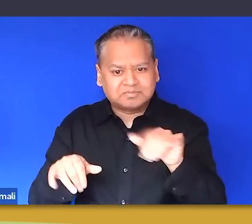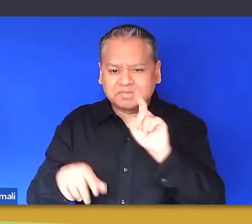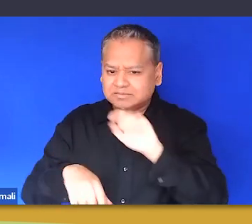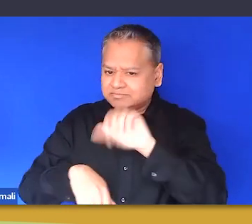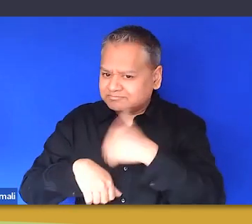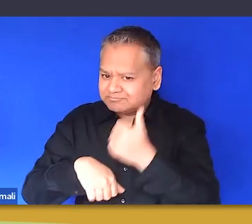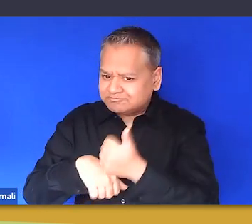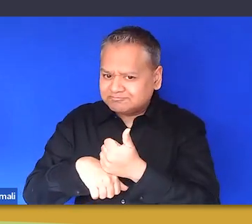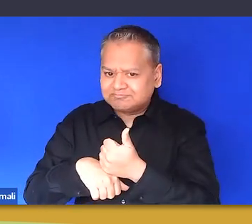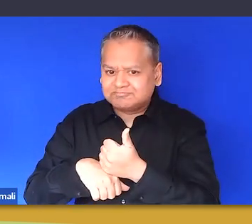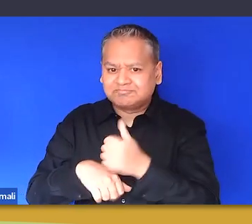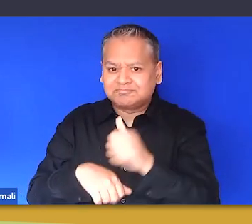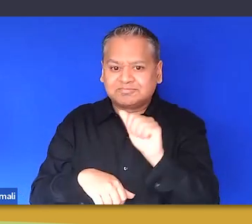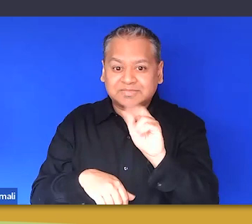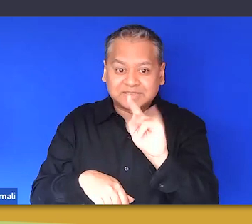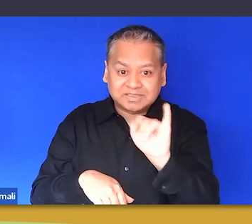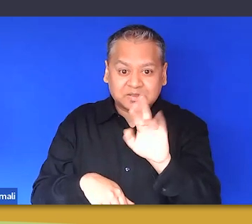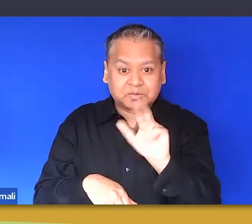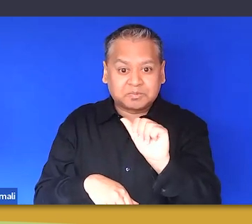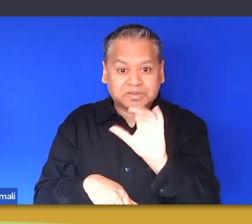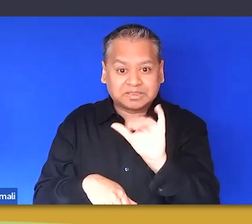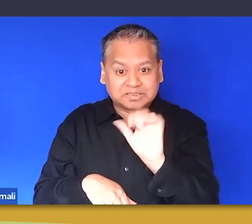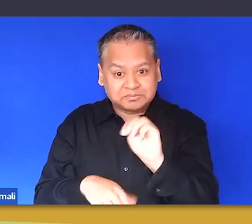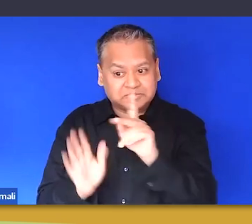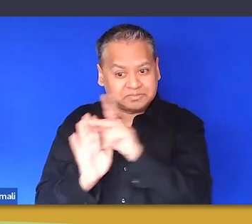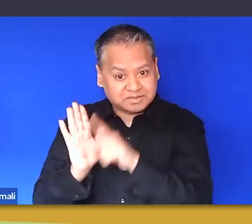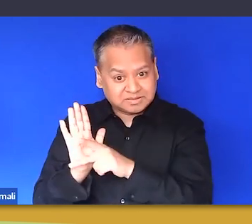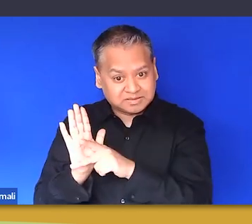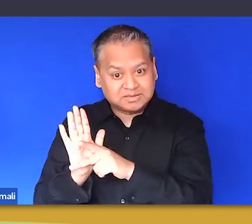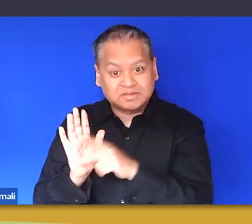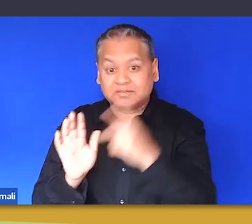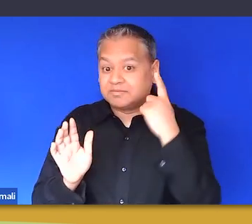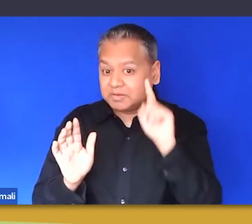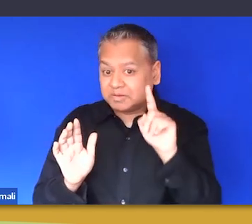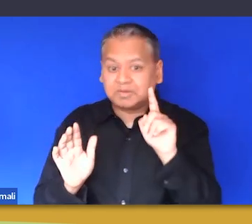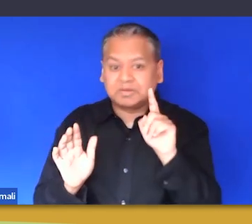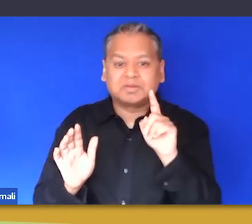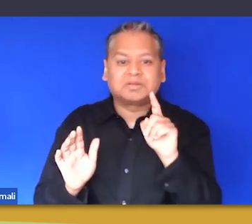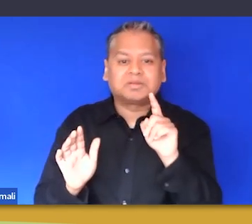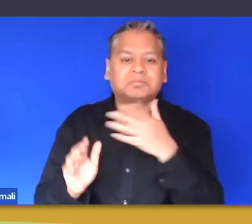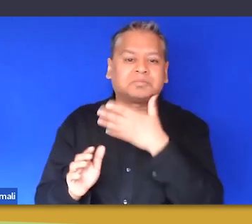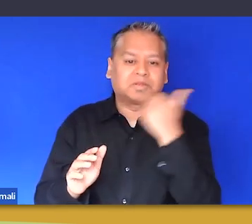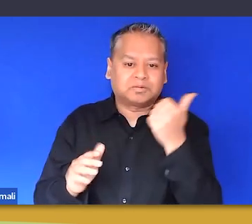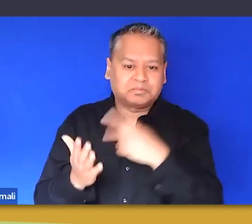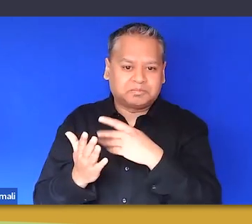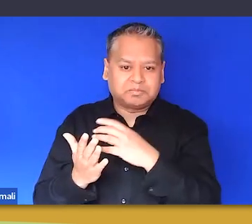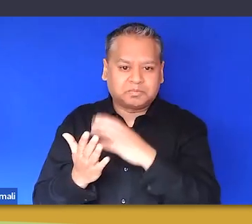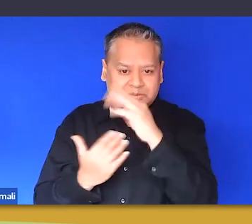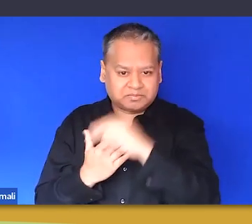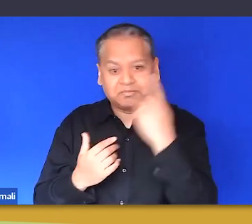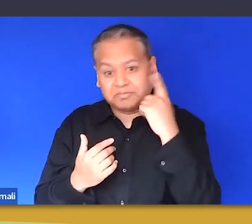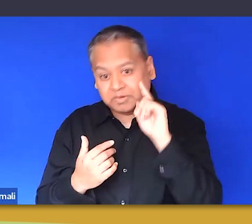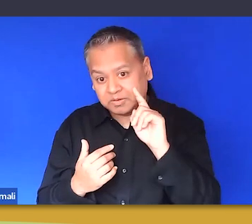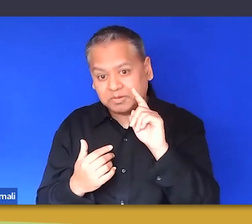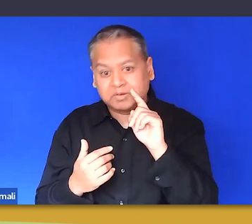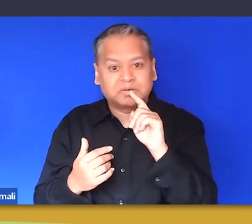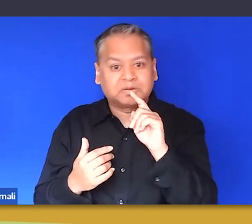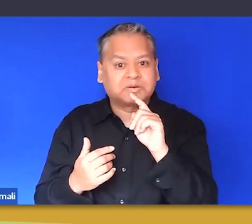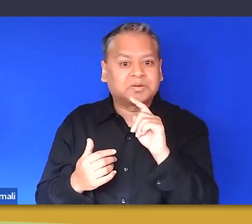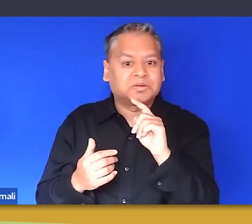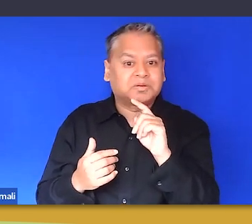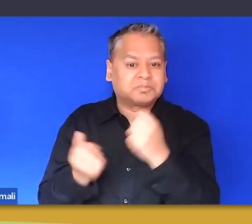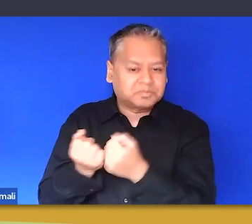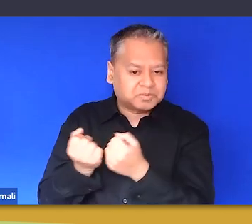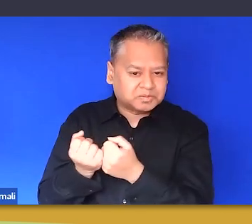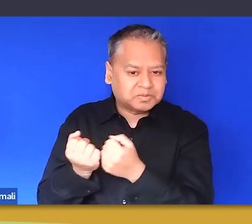the undergraduate medical curriculum. And we supported more equitable, diverse, and